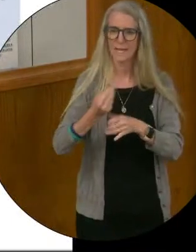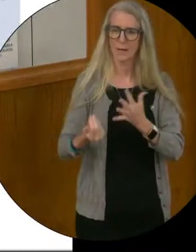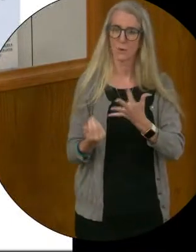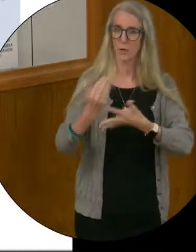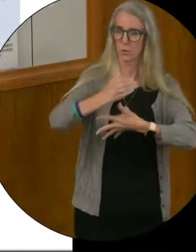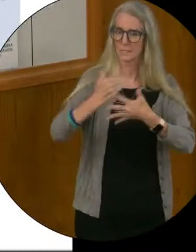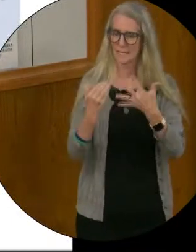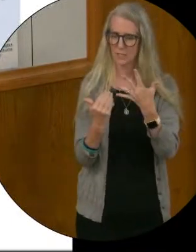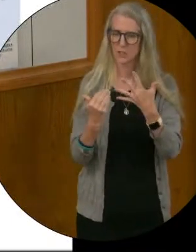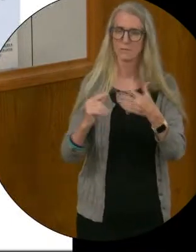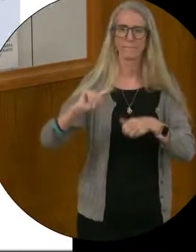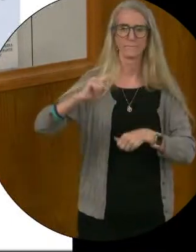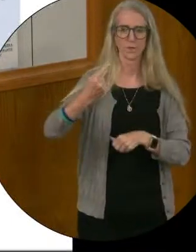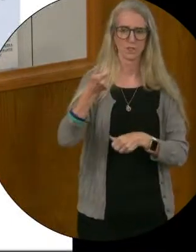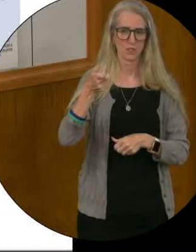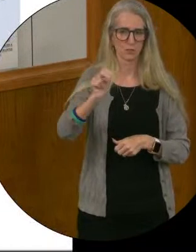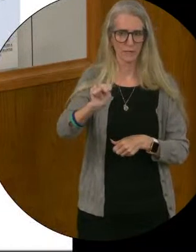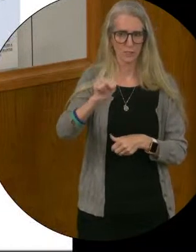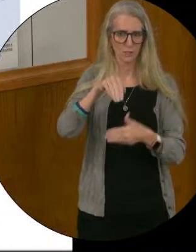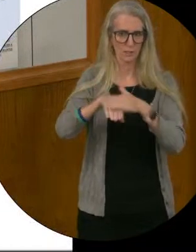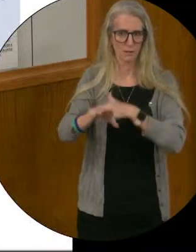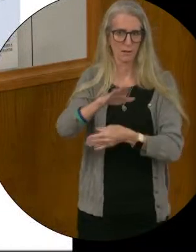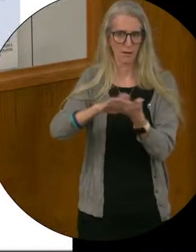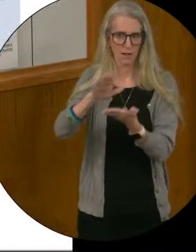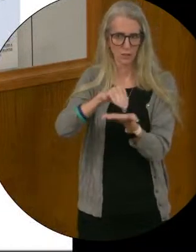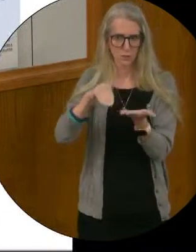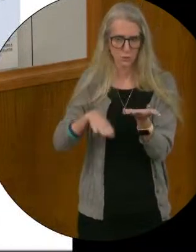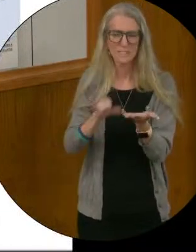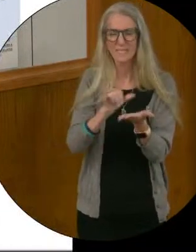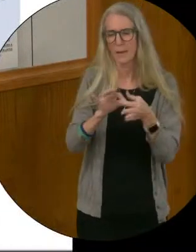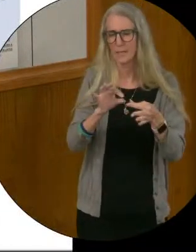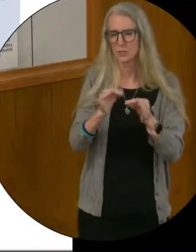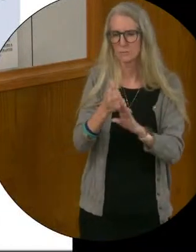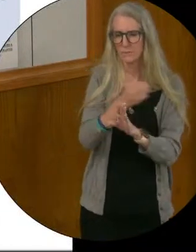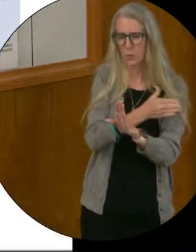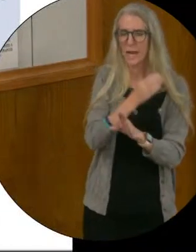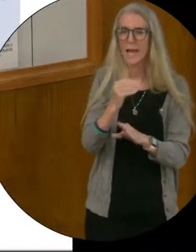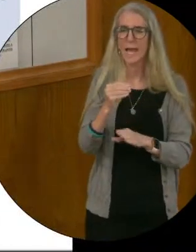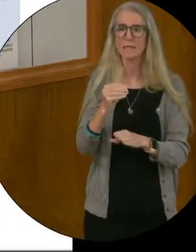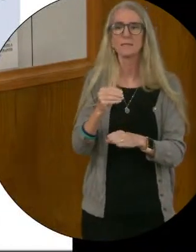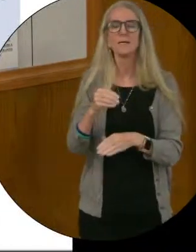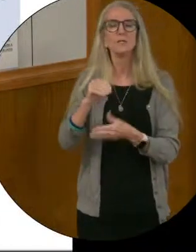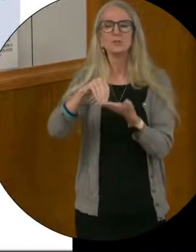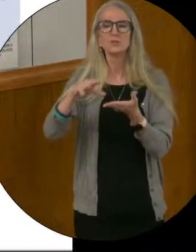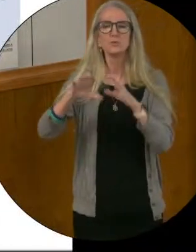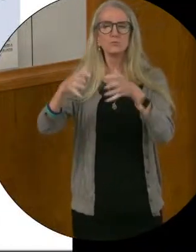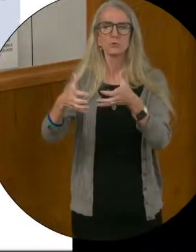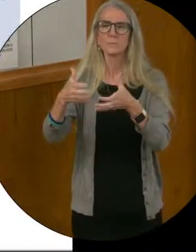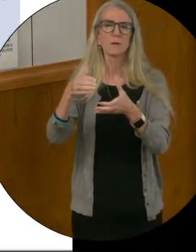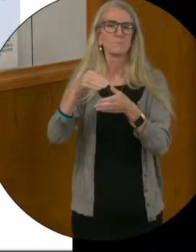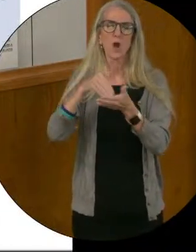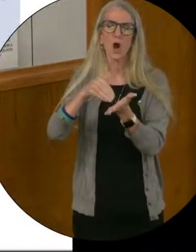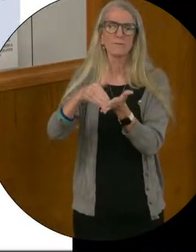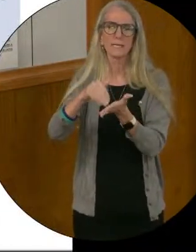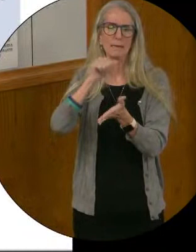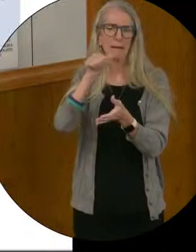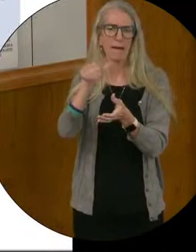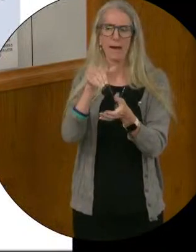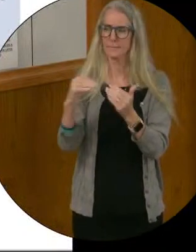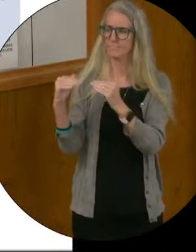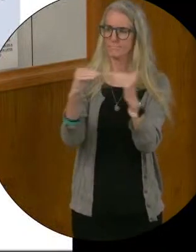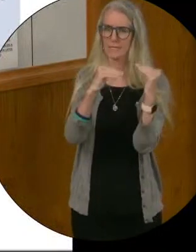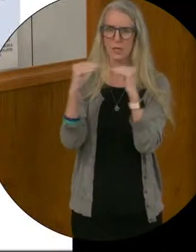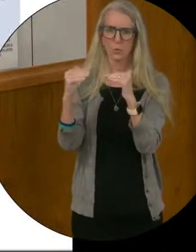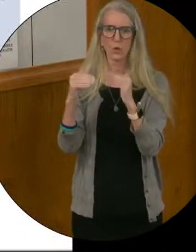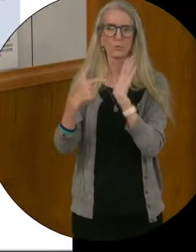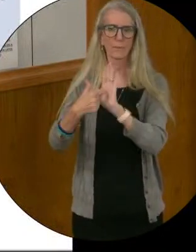of first-generation college-going students, as I mentioned before, and underrepresented student groups. I think that this is an